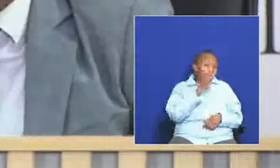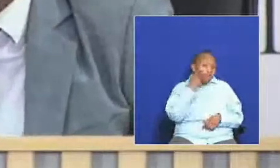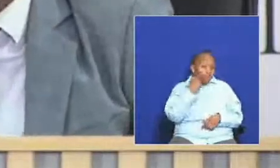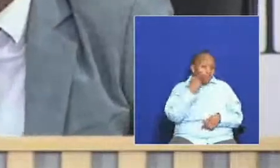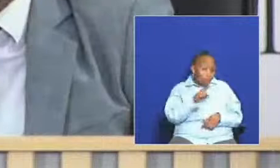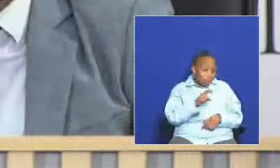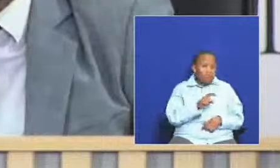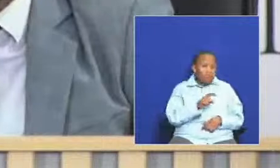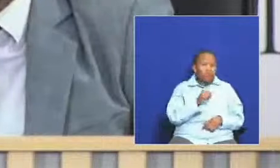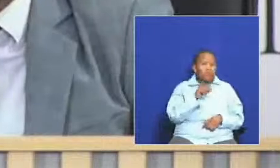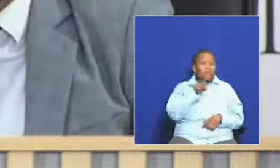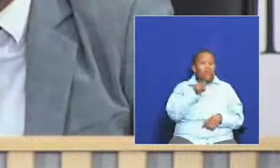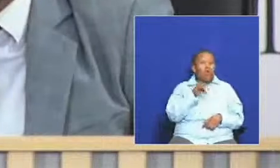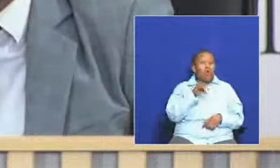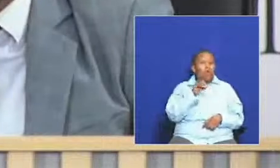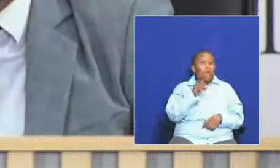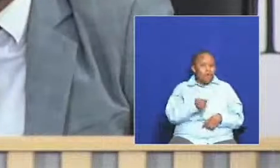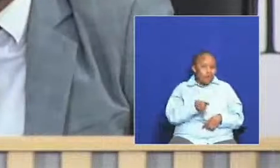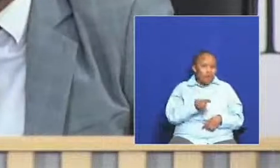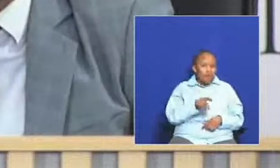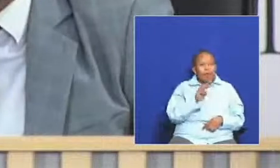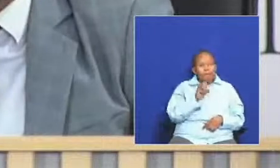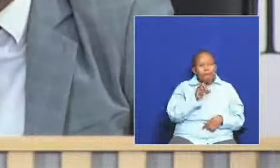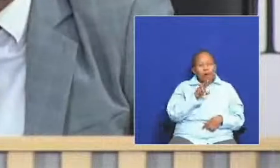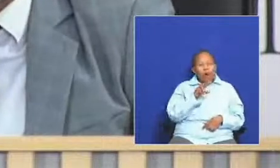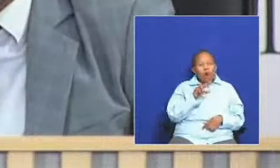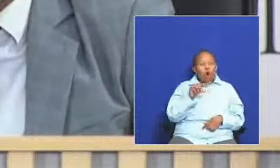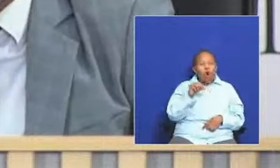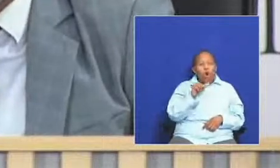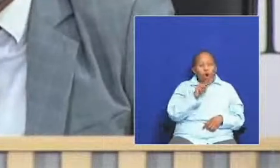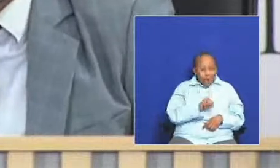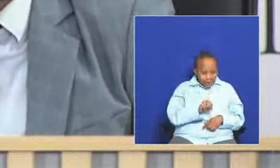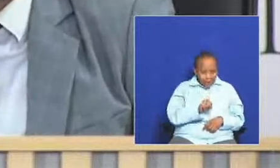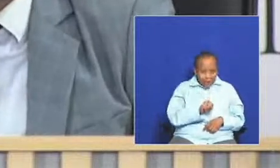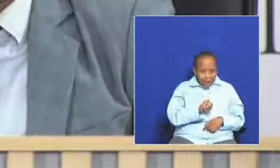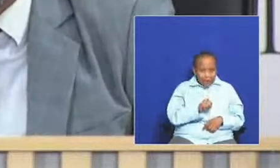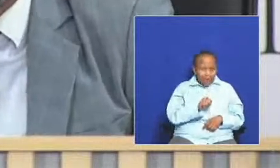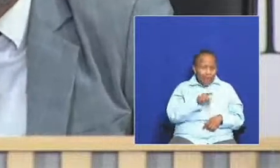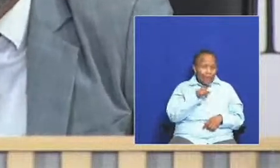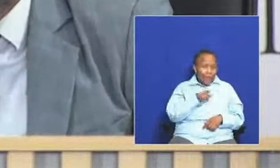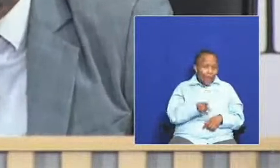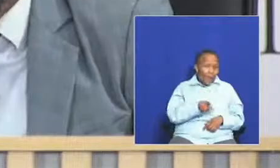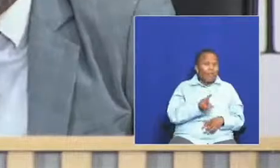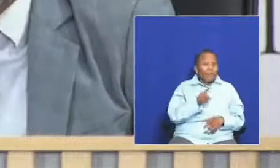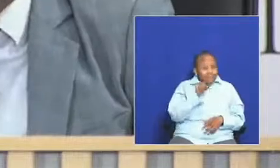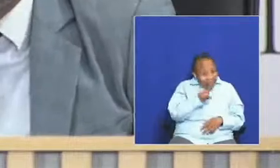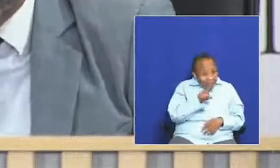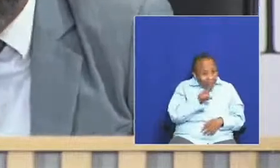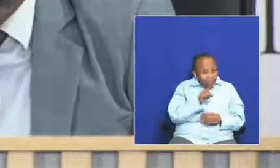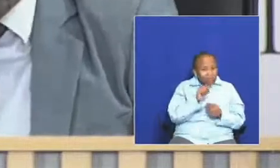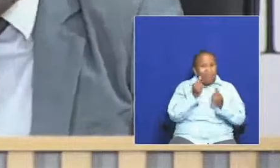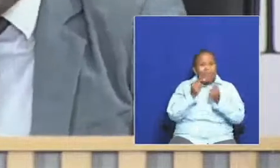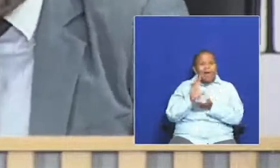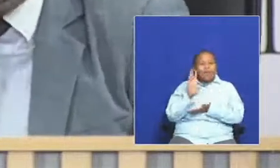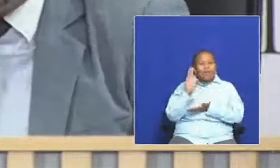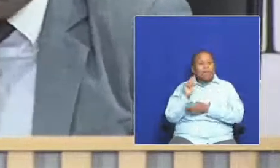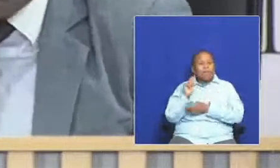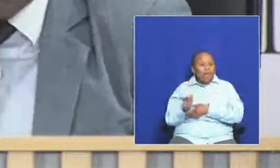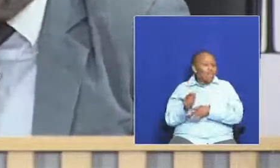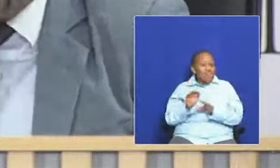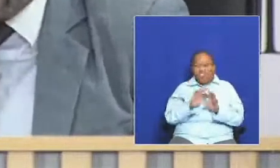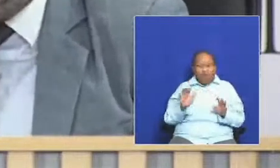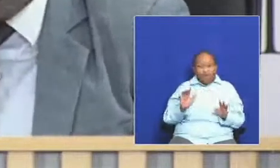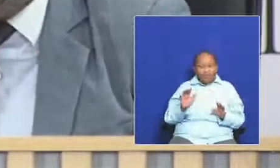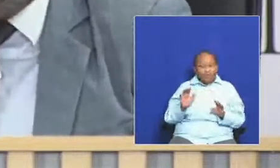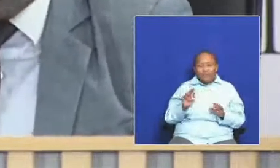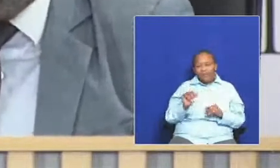around. I'm dealing with the words I'm looking at. The words are confusing, even myself.